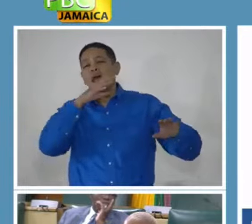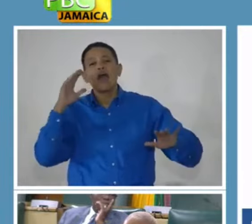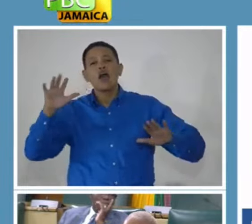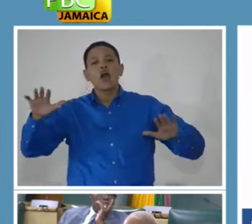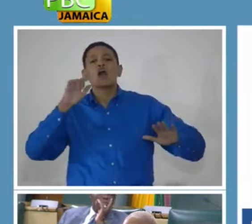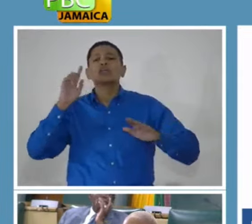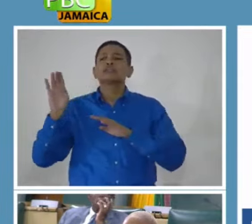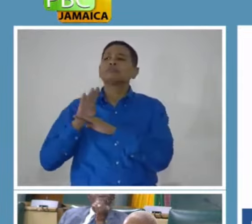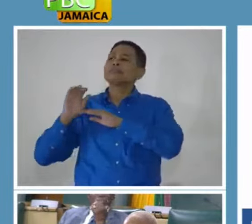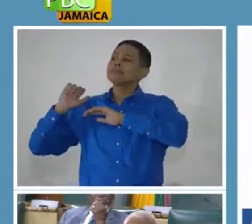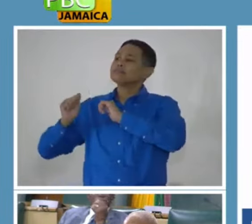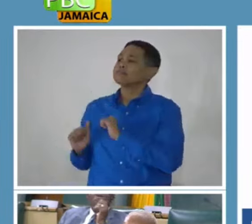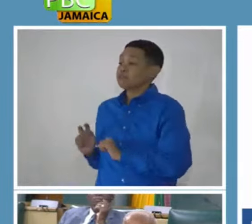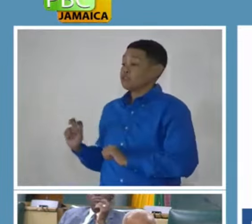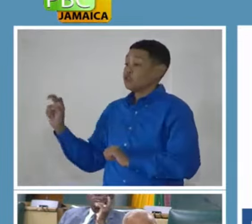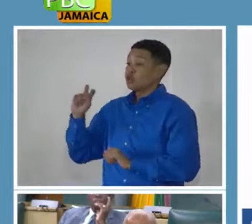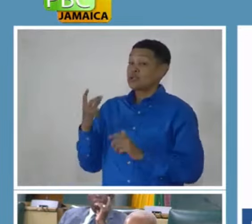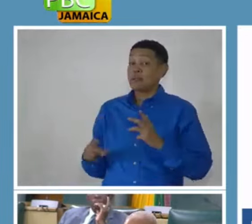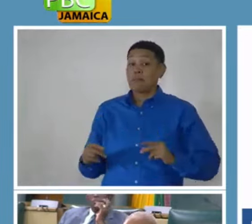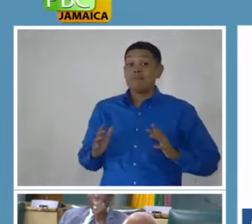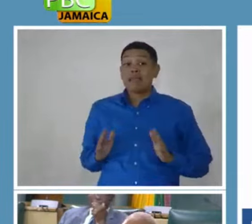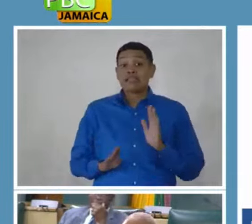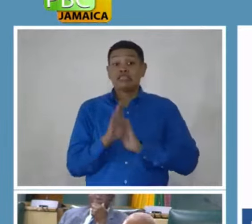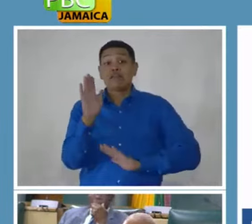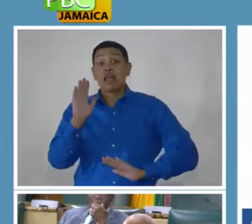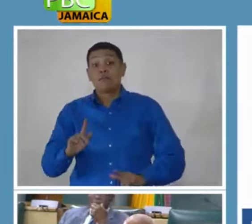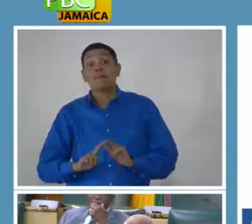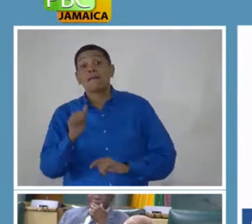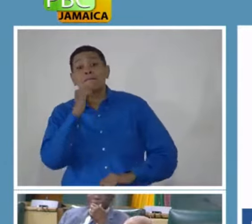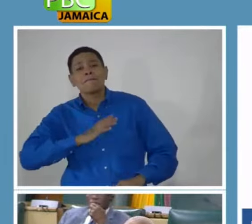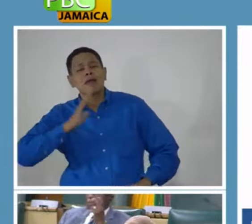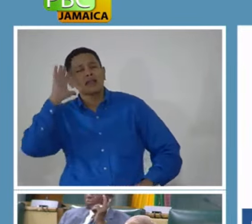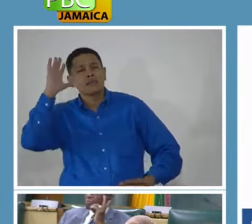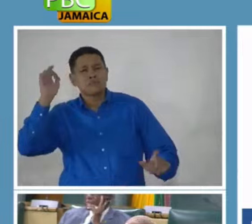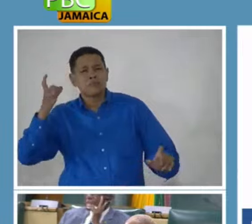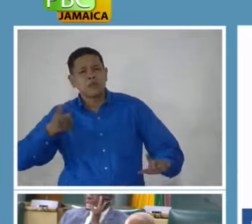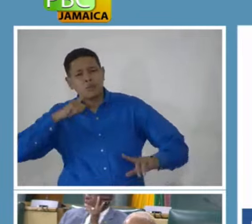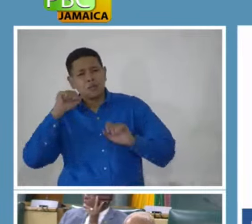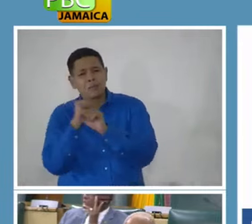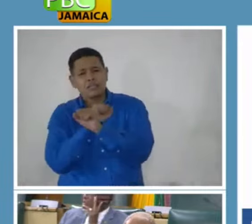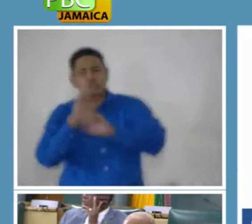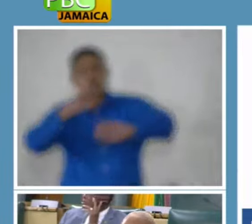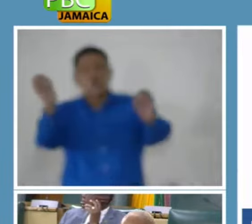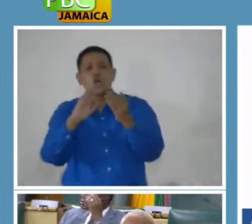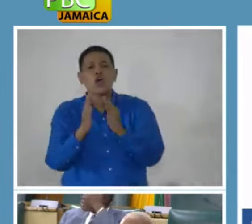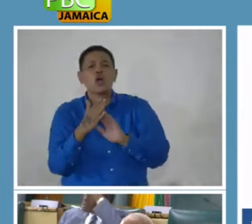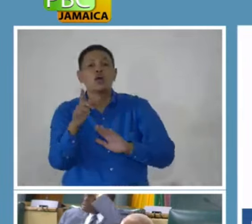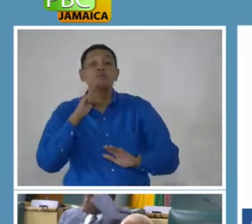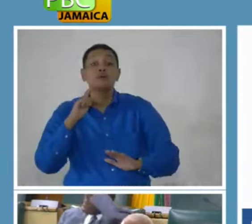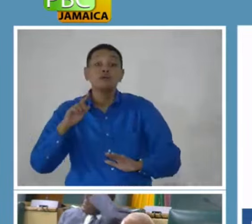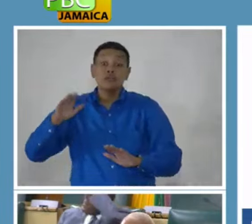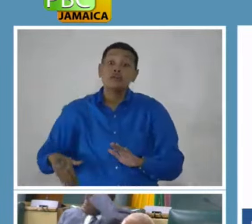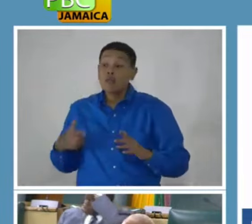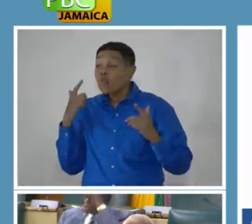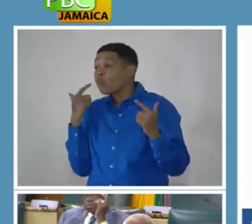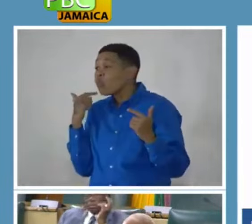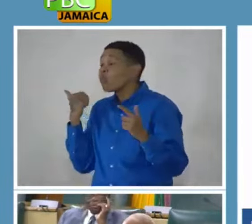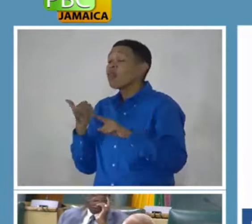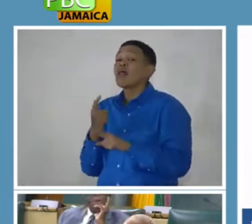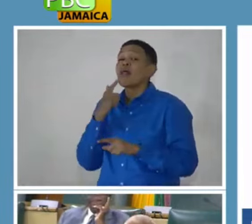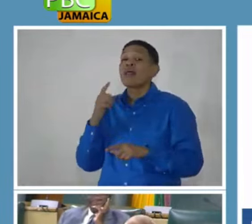industrial and tourism development. But, Madam Speaker, we will ensure no community is ever